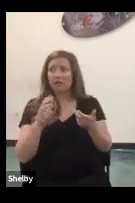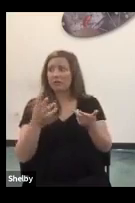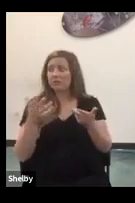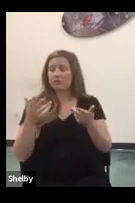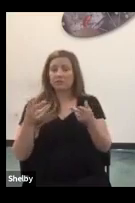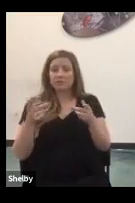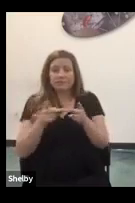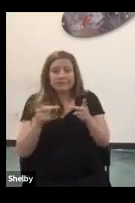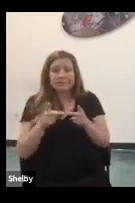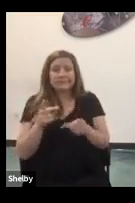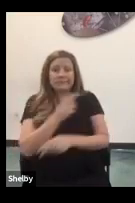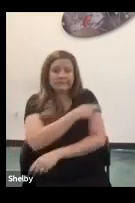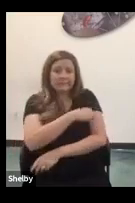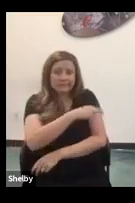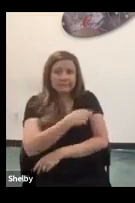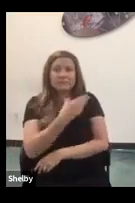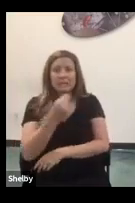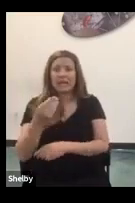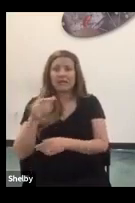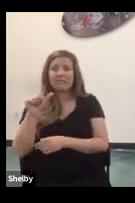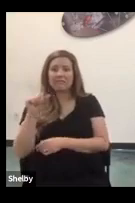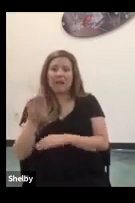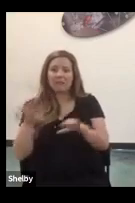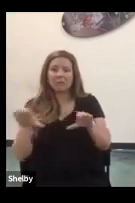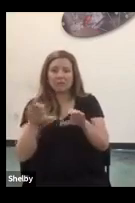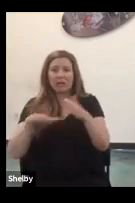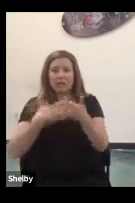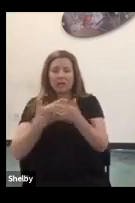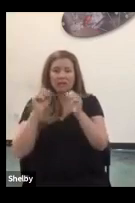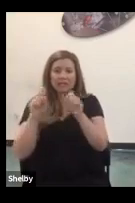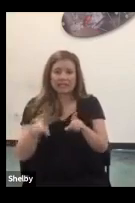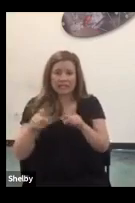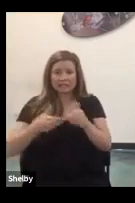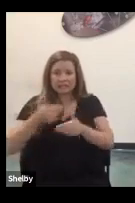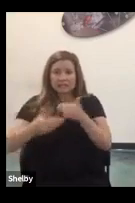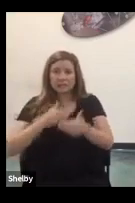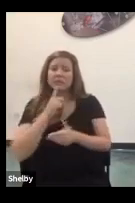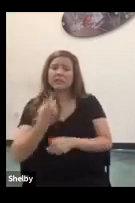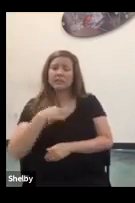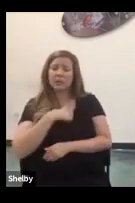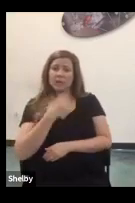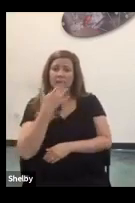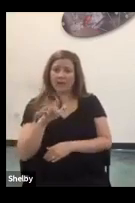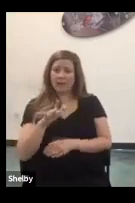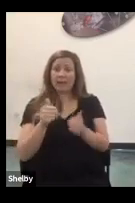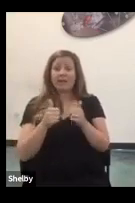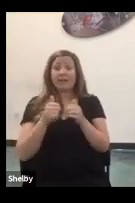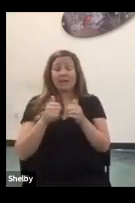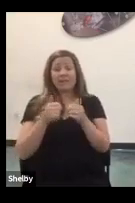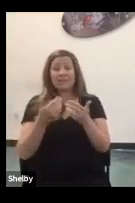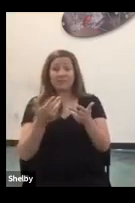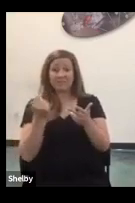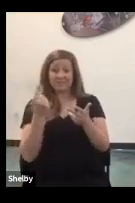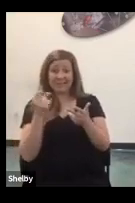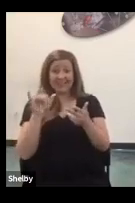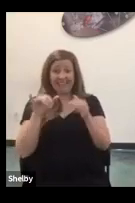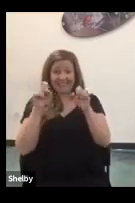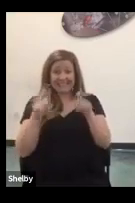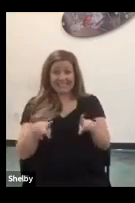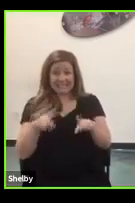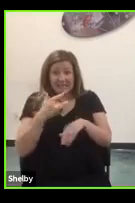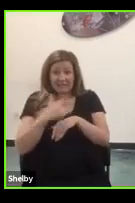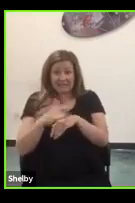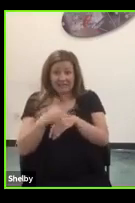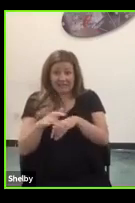and GeneTrate, the primary lab that's doing the processing. So we're really lucky, but that testing capacity is still not high enough